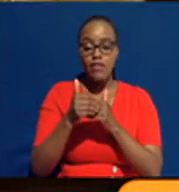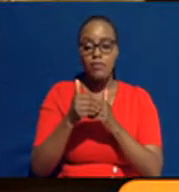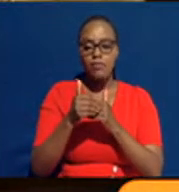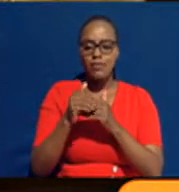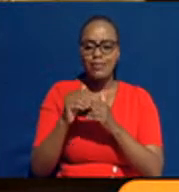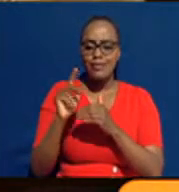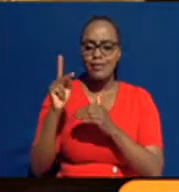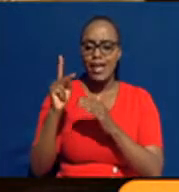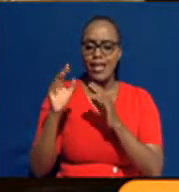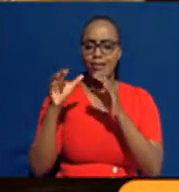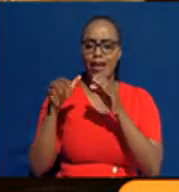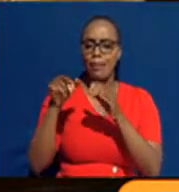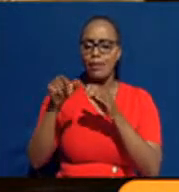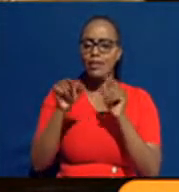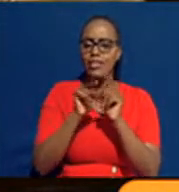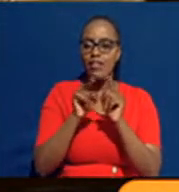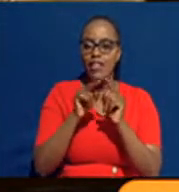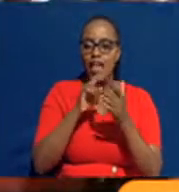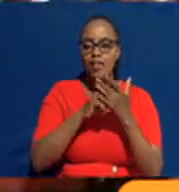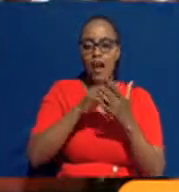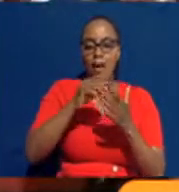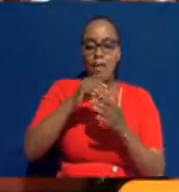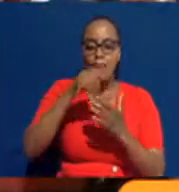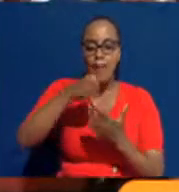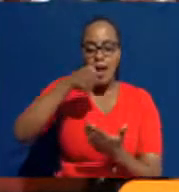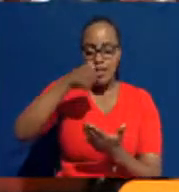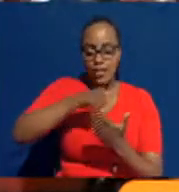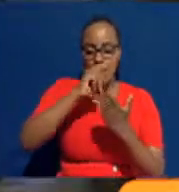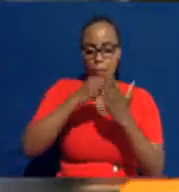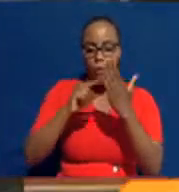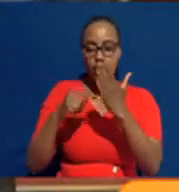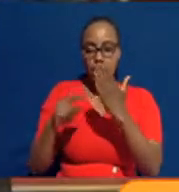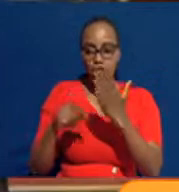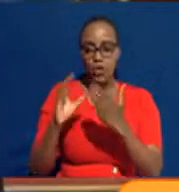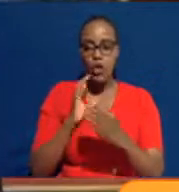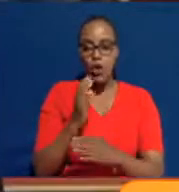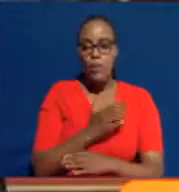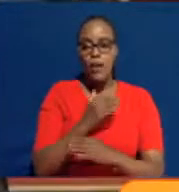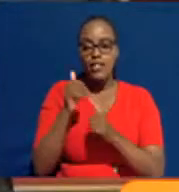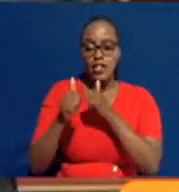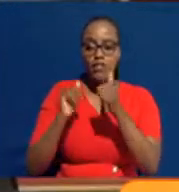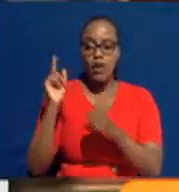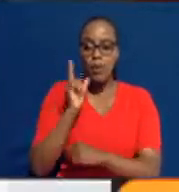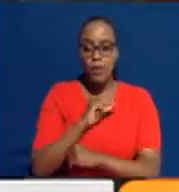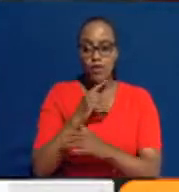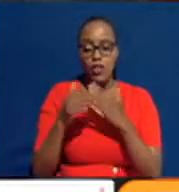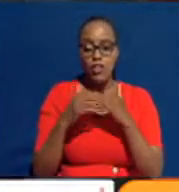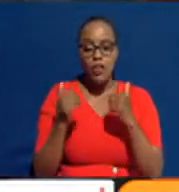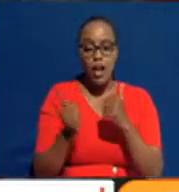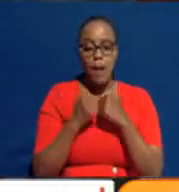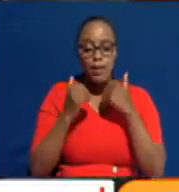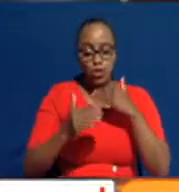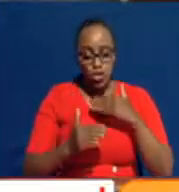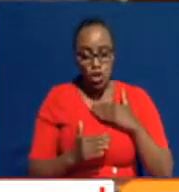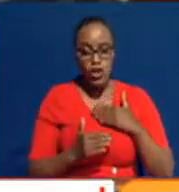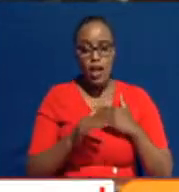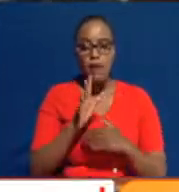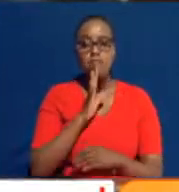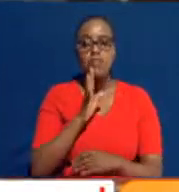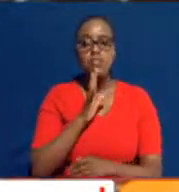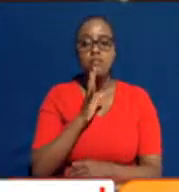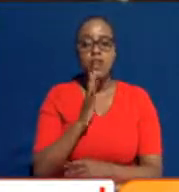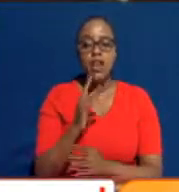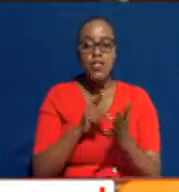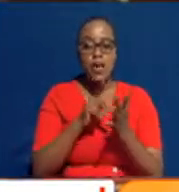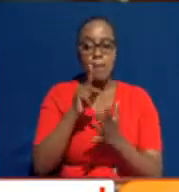Limited. The Budget and Appropriation Committee rejected the payments. What will shock the country today, Honorable Speaker, is that the payment